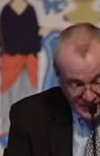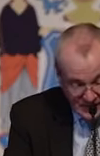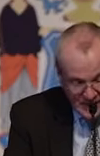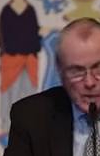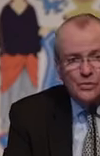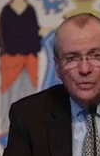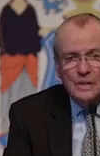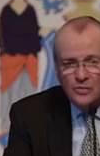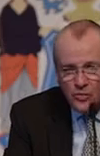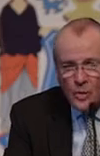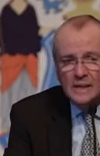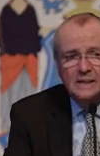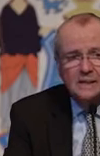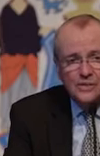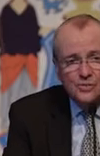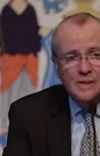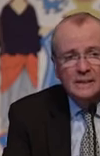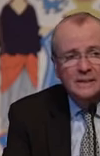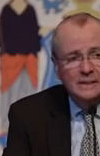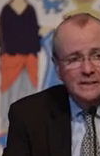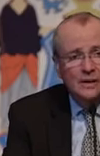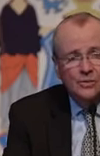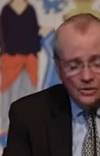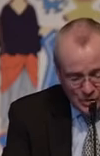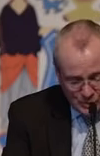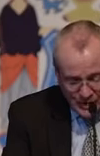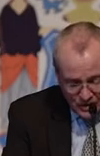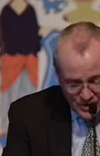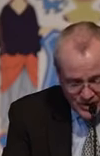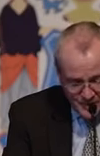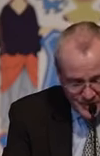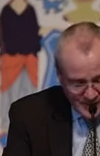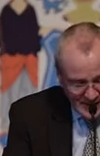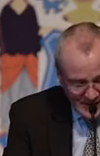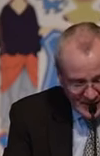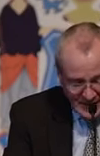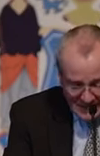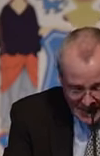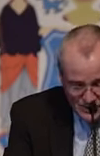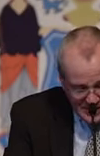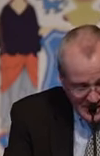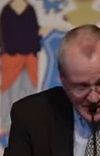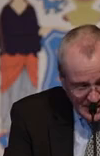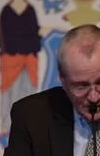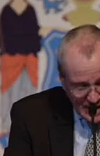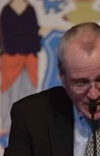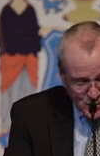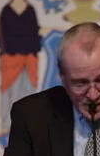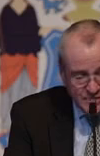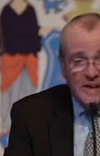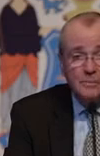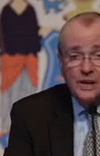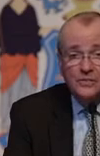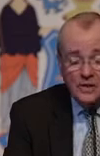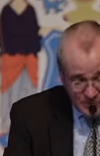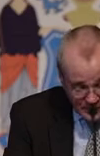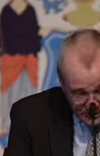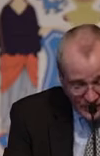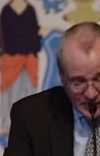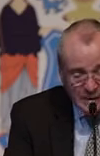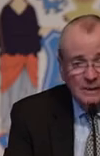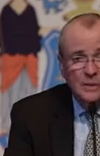life. He was only 43 years old when we lost him. He leaves behind his ex-wife and best